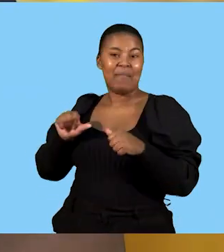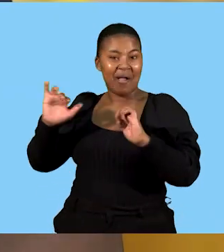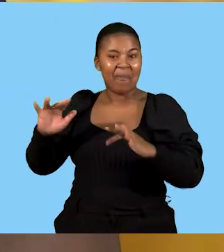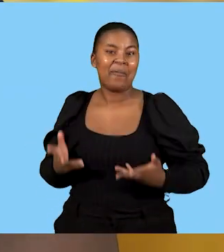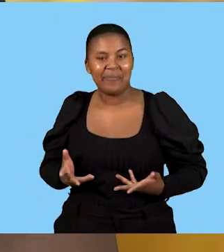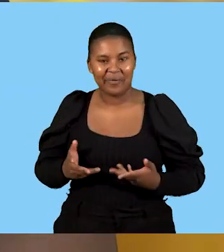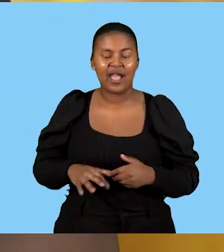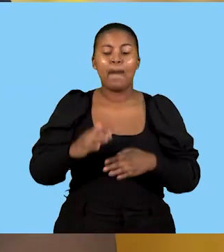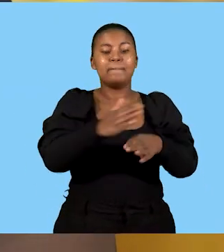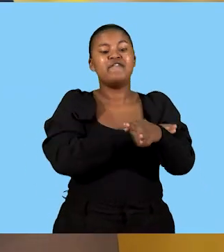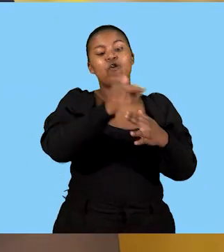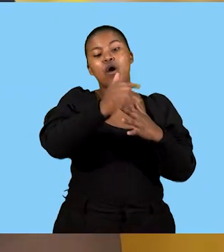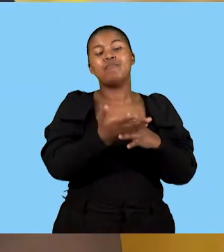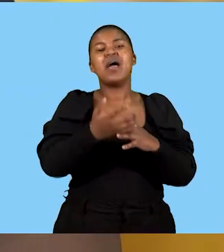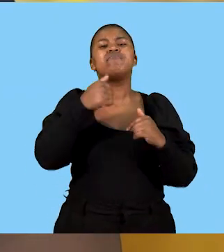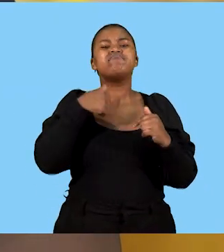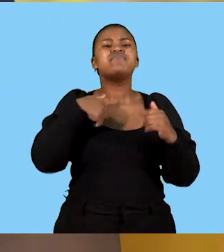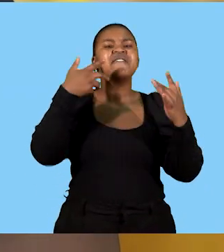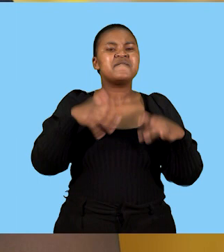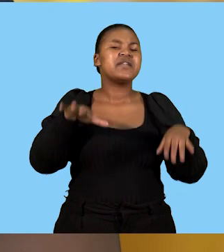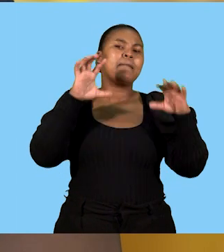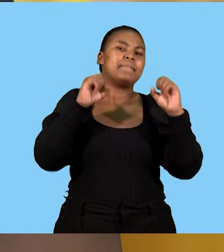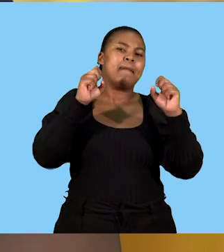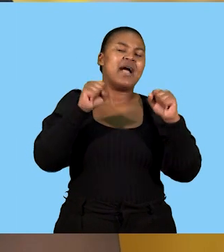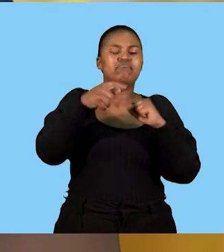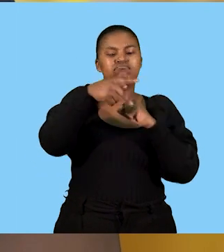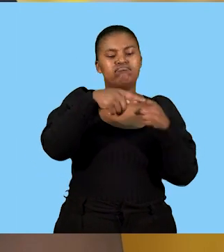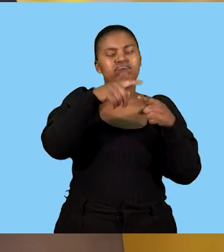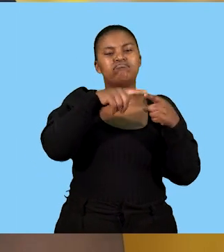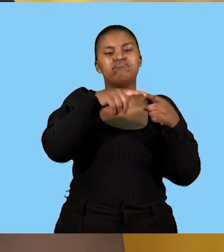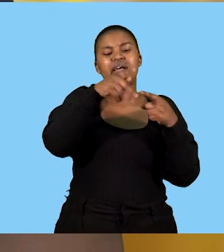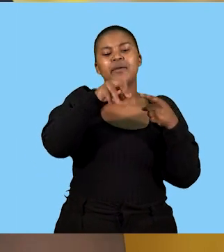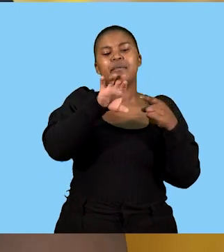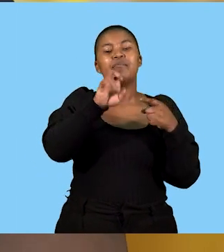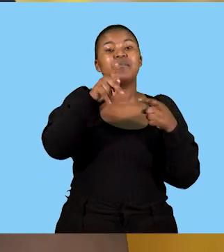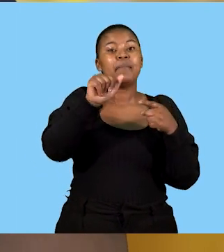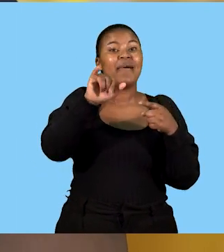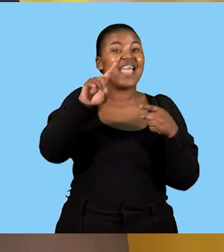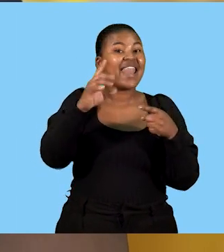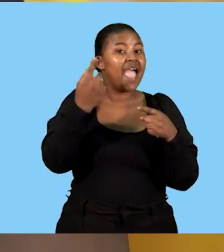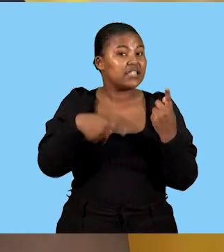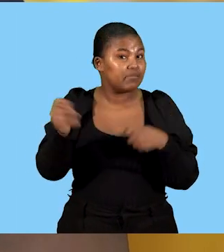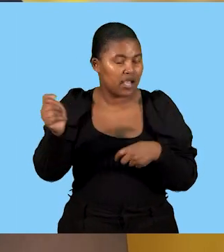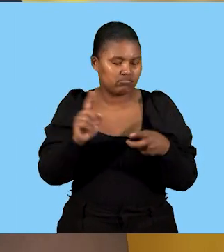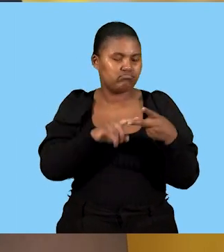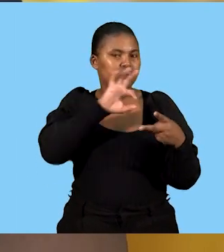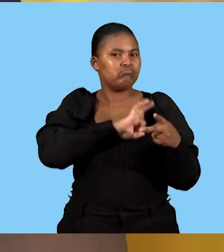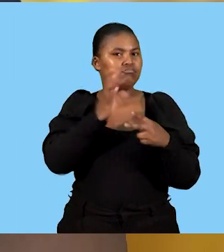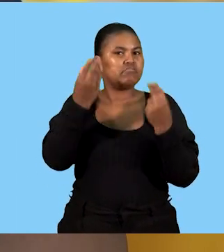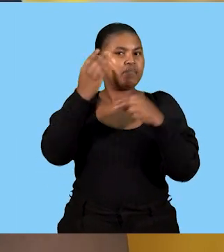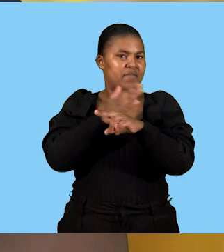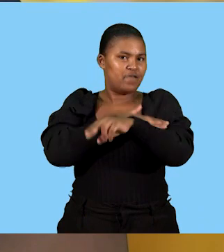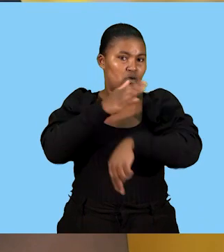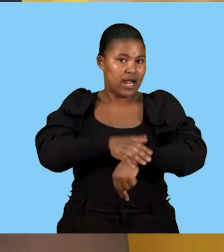Welcome back, dear learners. Before the ad break, we introduced prepaid expenses and income received in advance, and we also